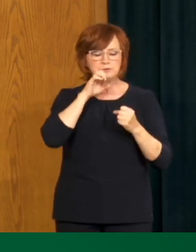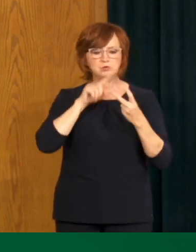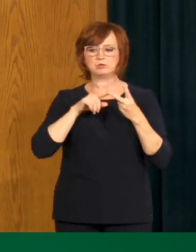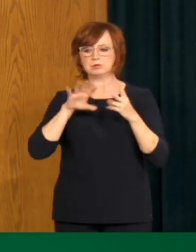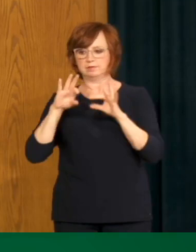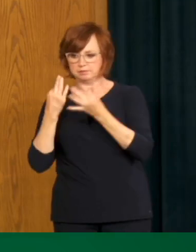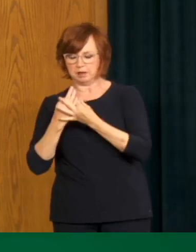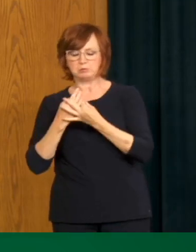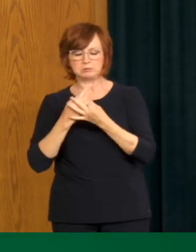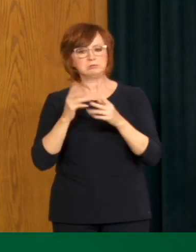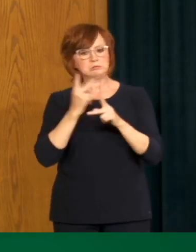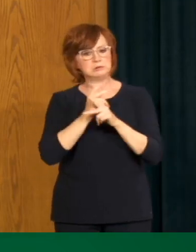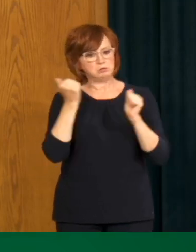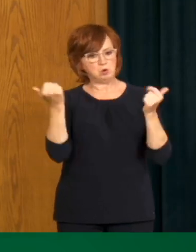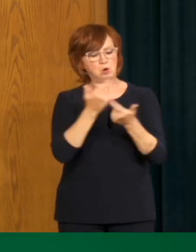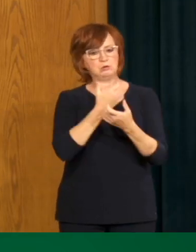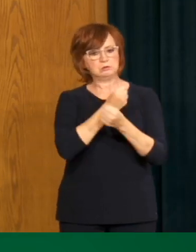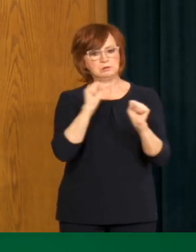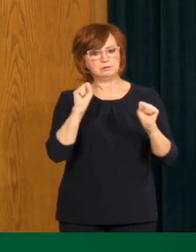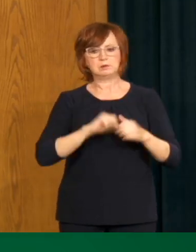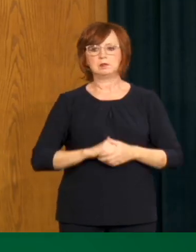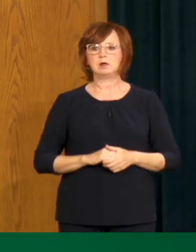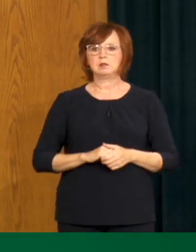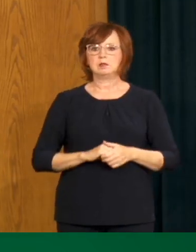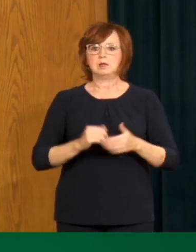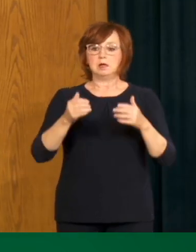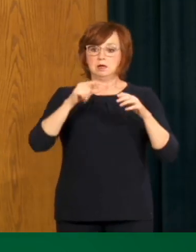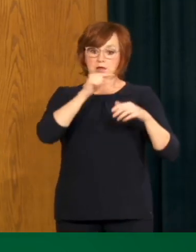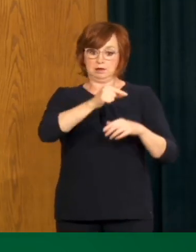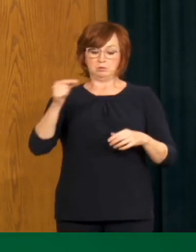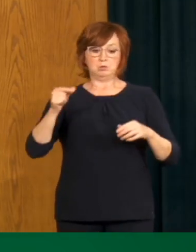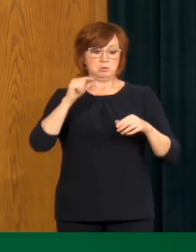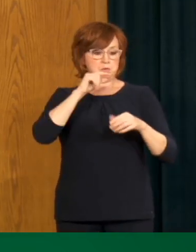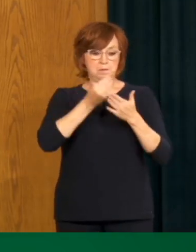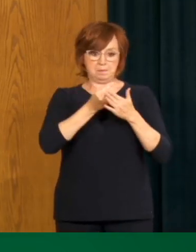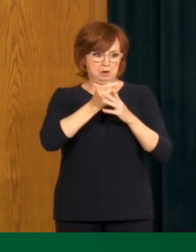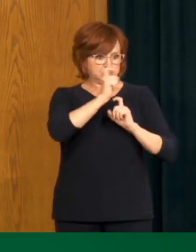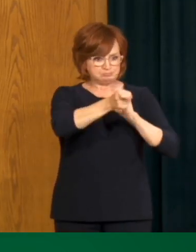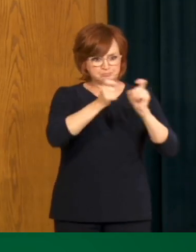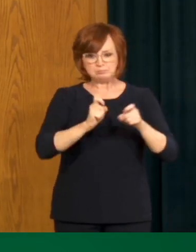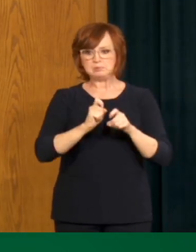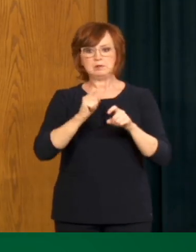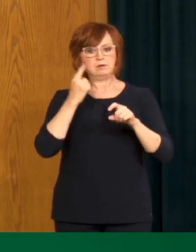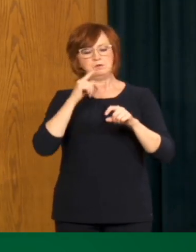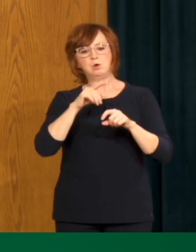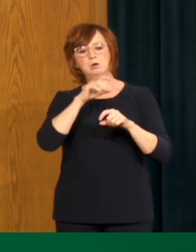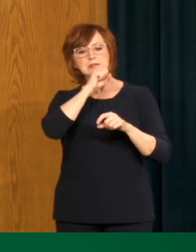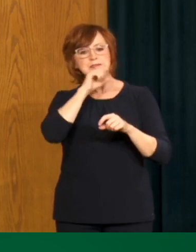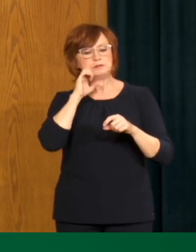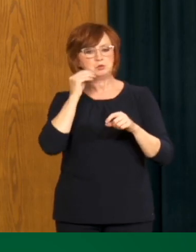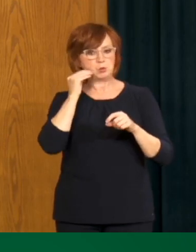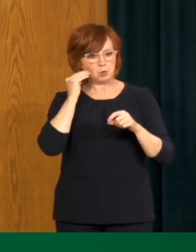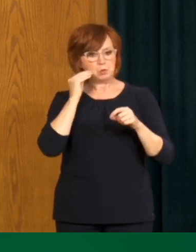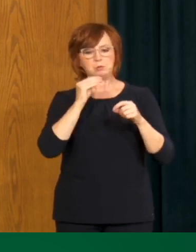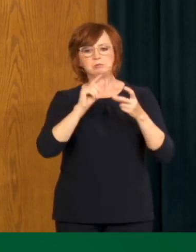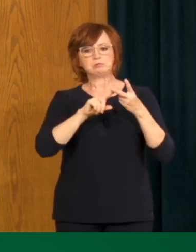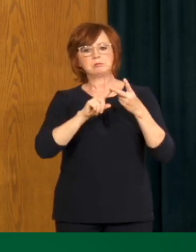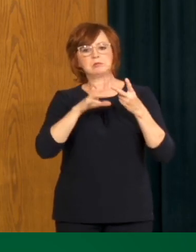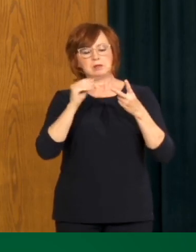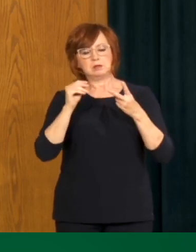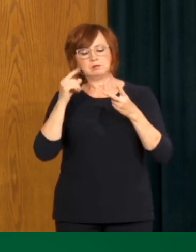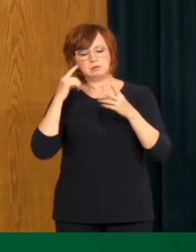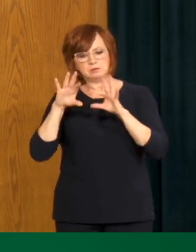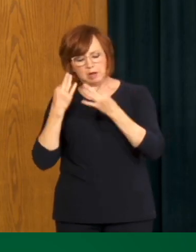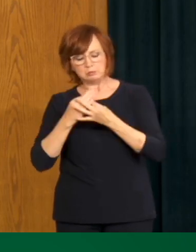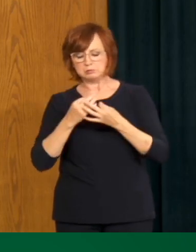members. Our government continues to invest in those long-term care facilities for our family members and for our seniors.